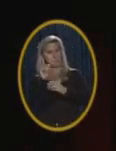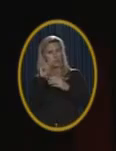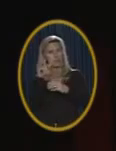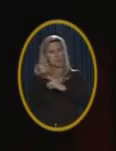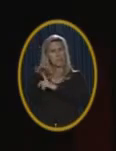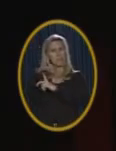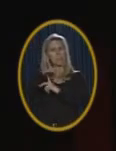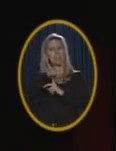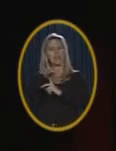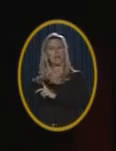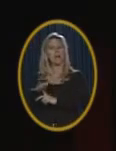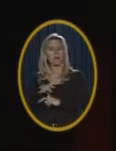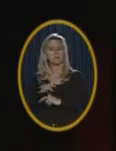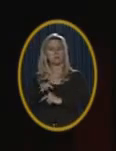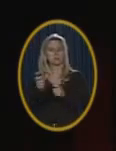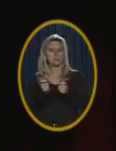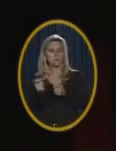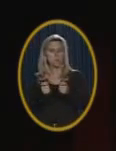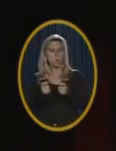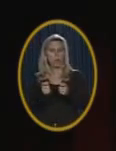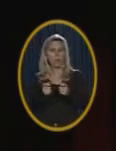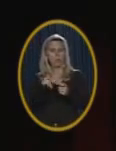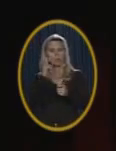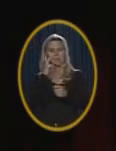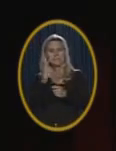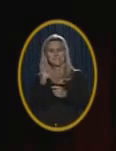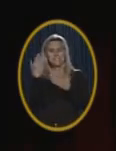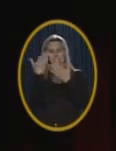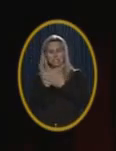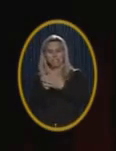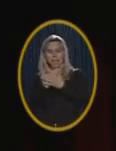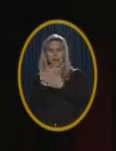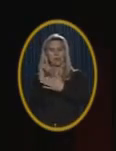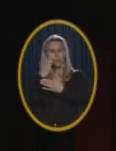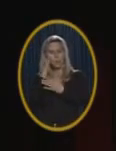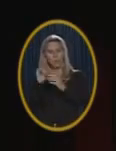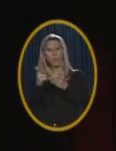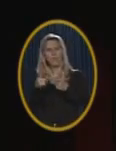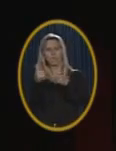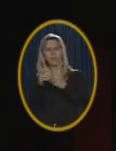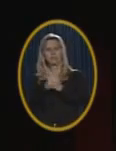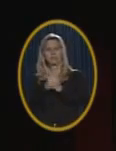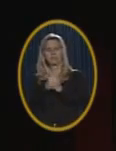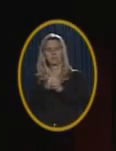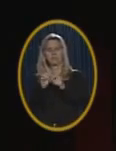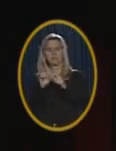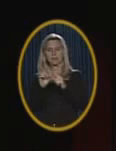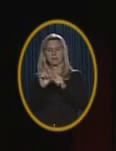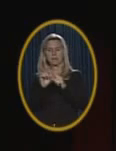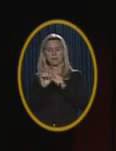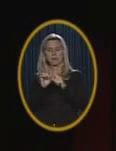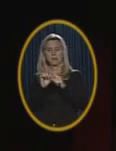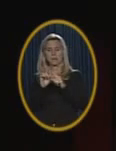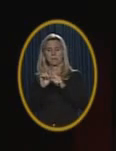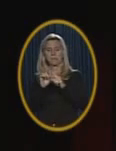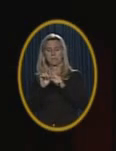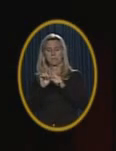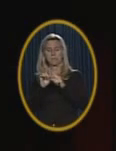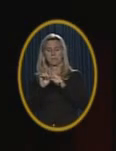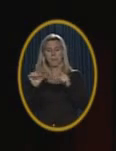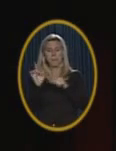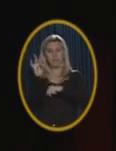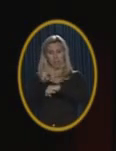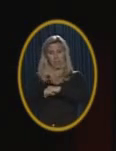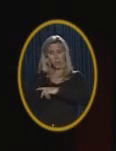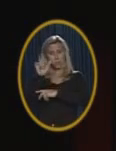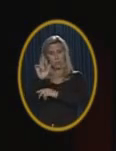a helicopter. You don't need a radar altimeter because you can see the shadow coming down. You can tell how fast you're going. But, you know, it was no go with no radar altimeter. Landing